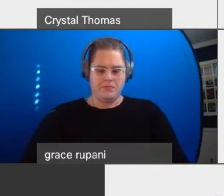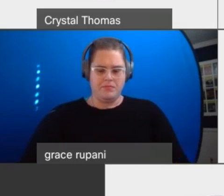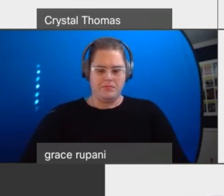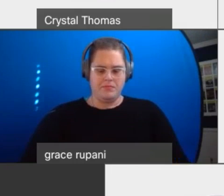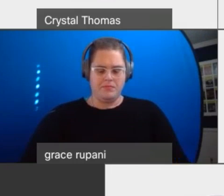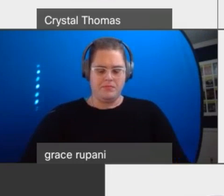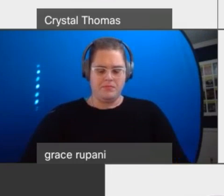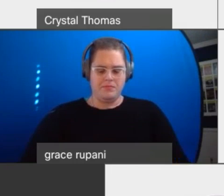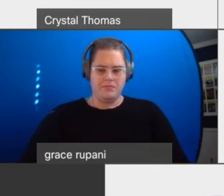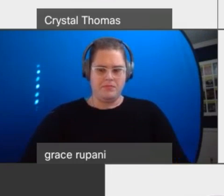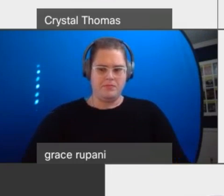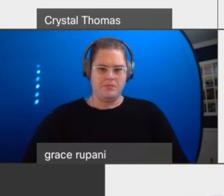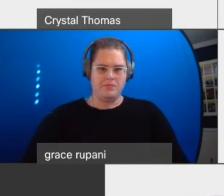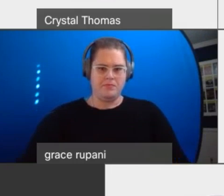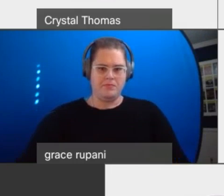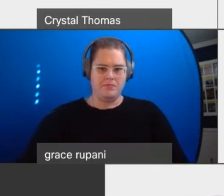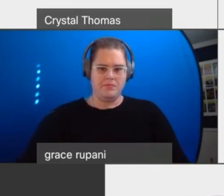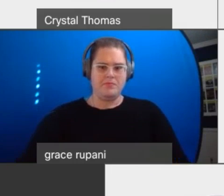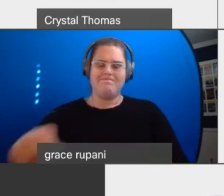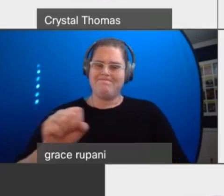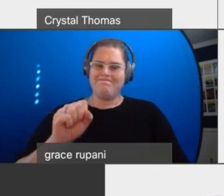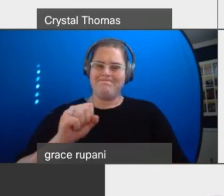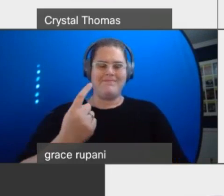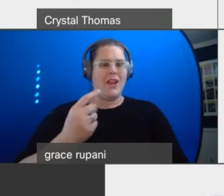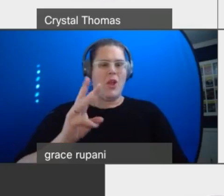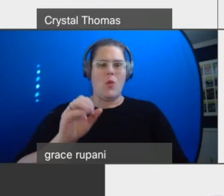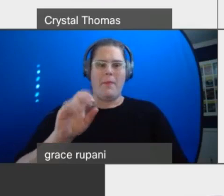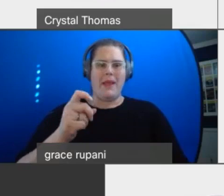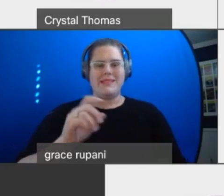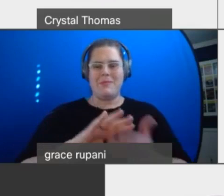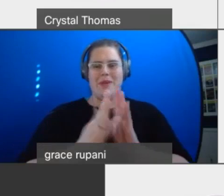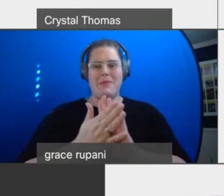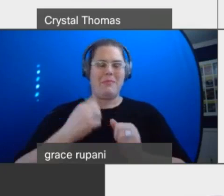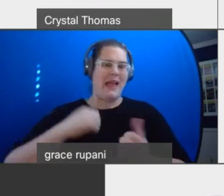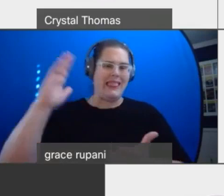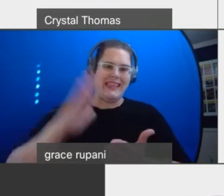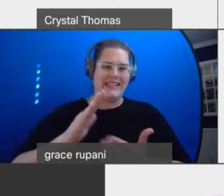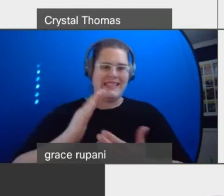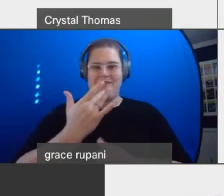Yeah, WebEx is becoming my least favorite of platforms.